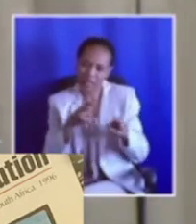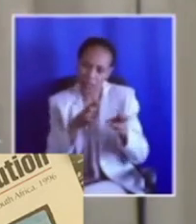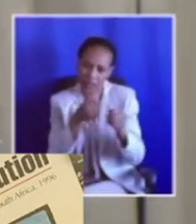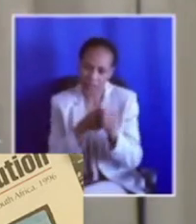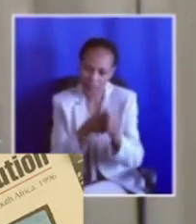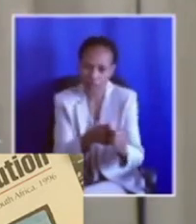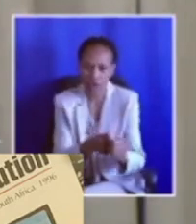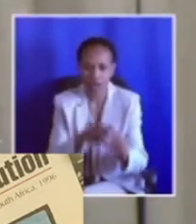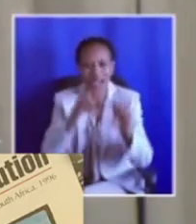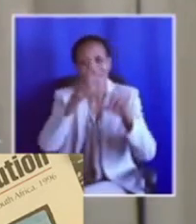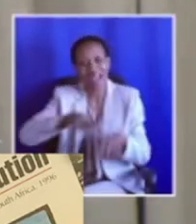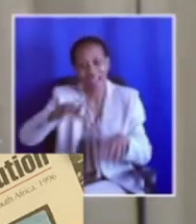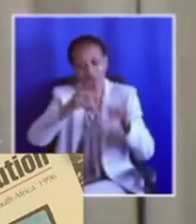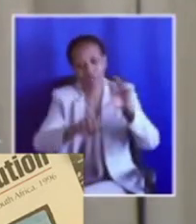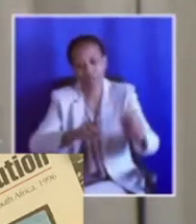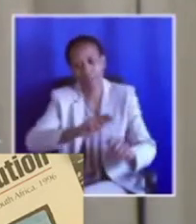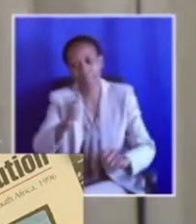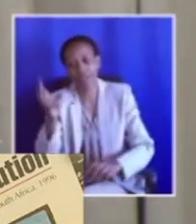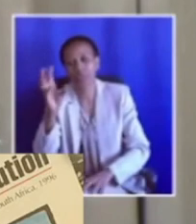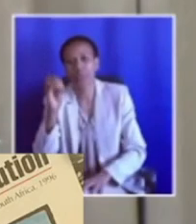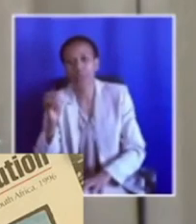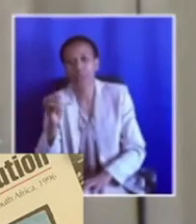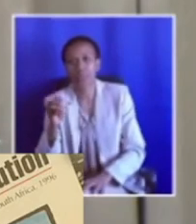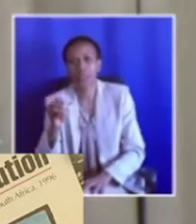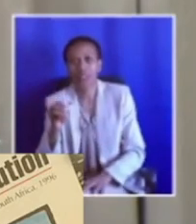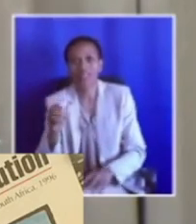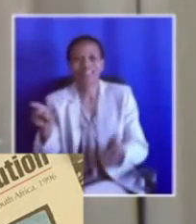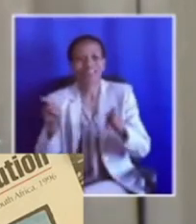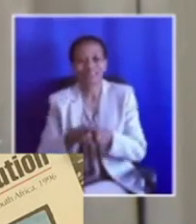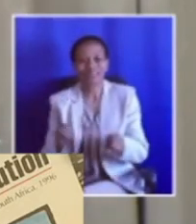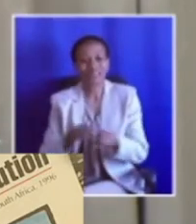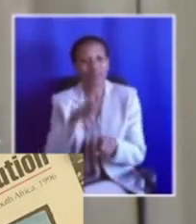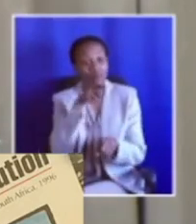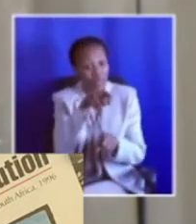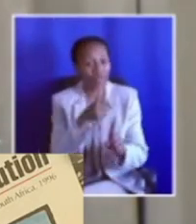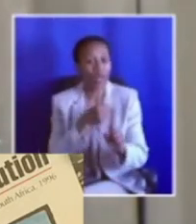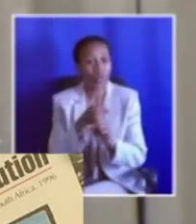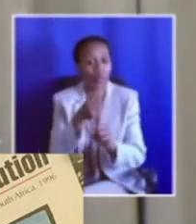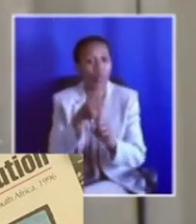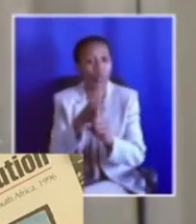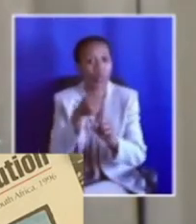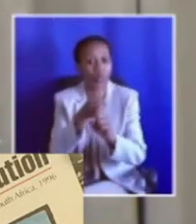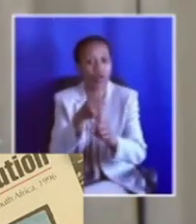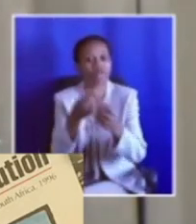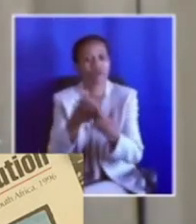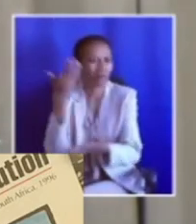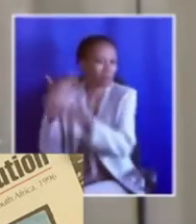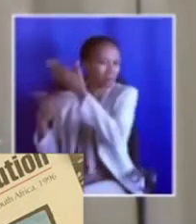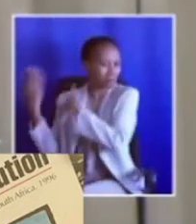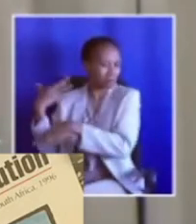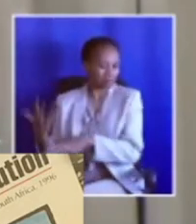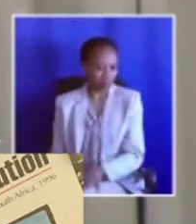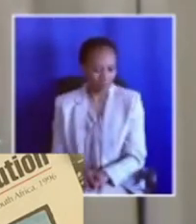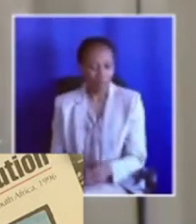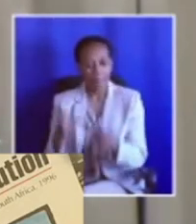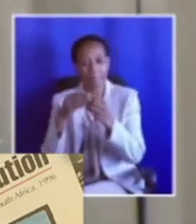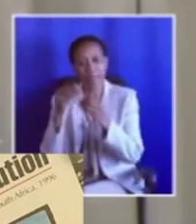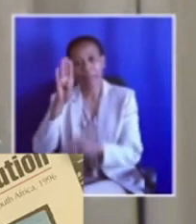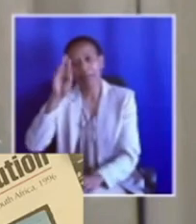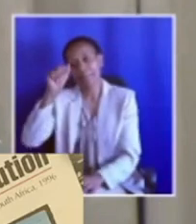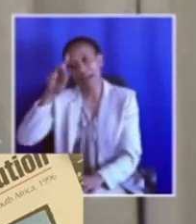without compensation, as your red spawn has been advocating since the inception. Honorable Baga said